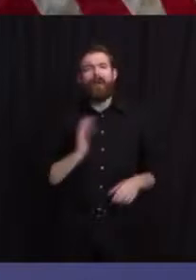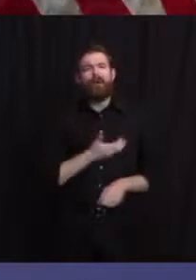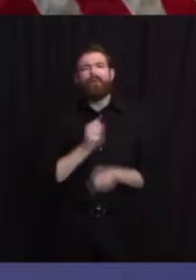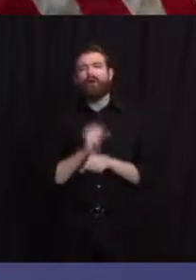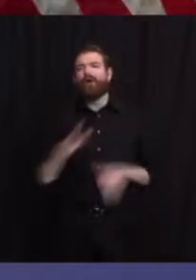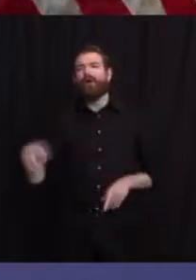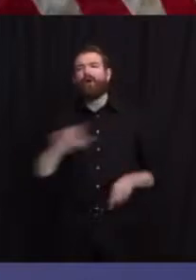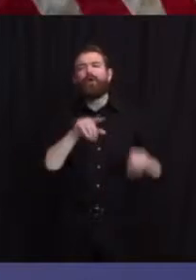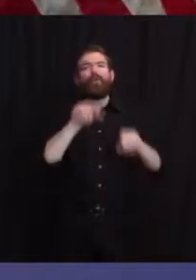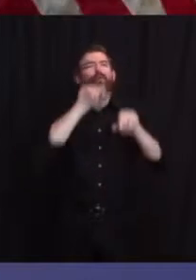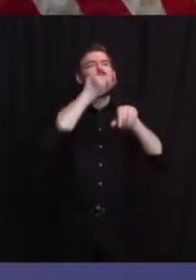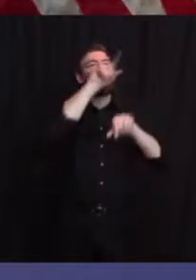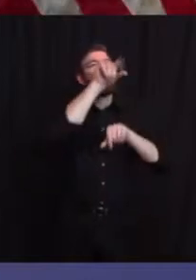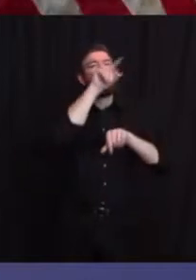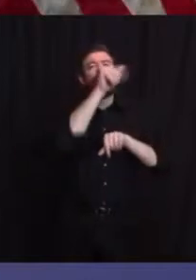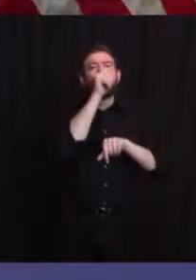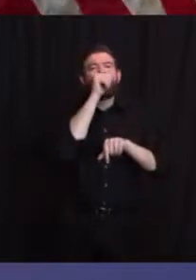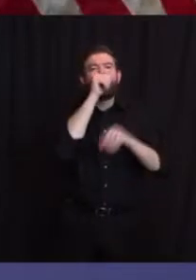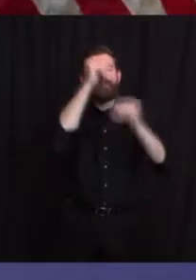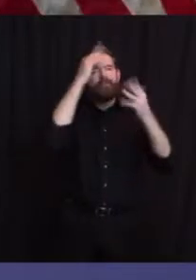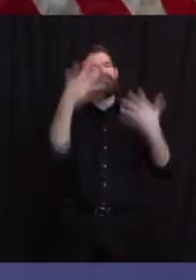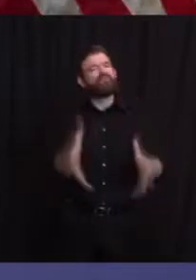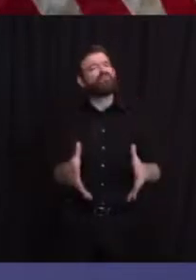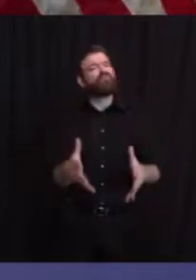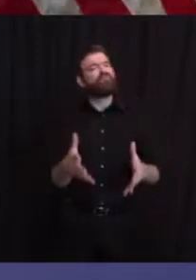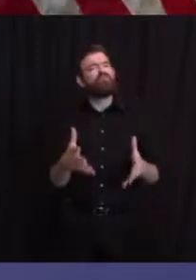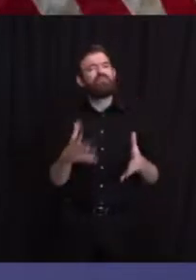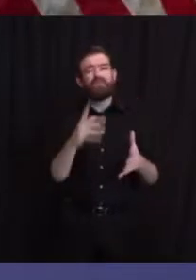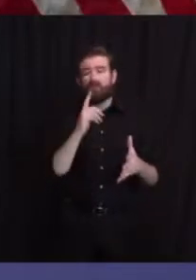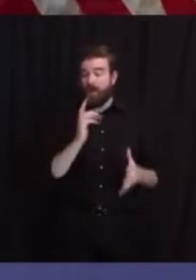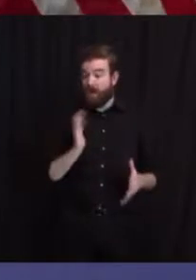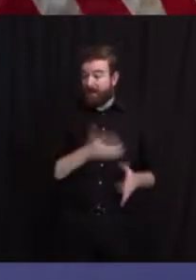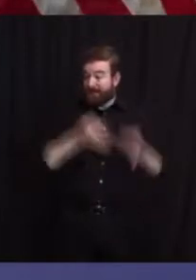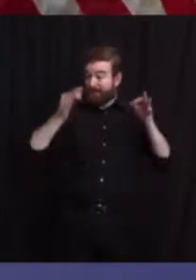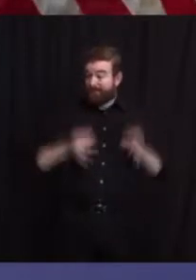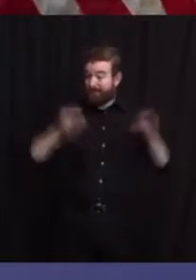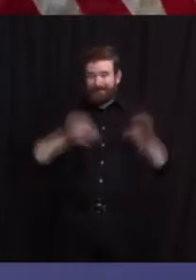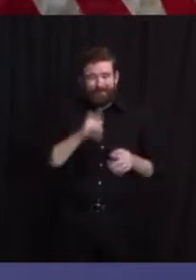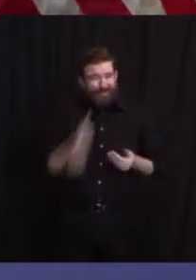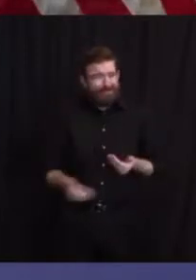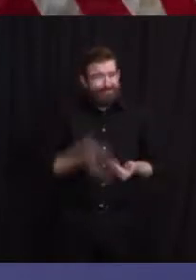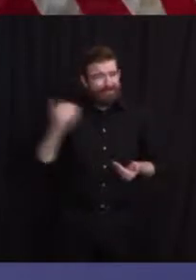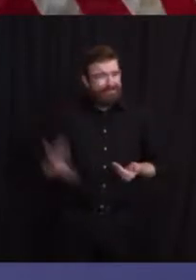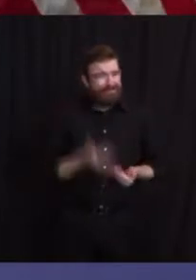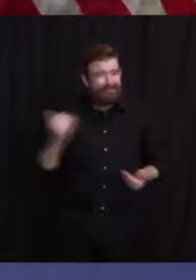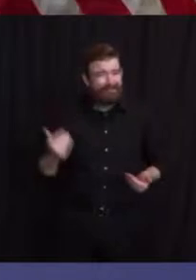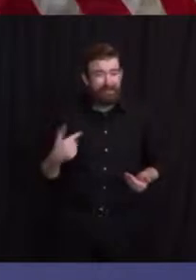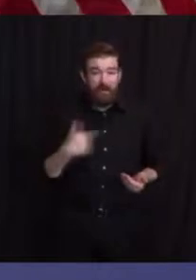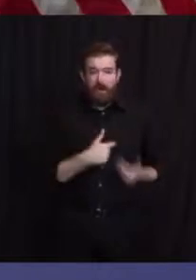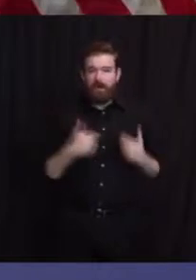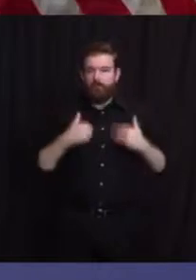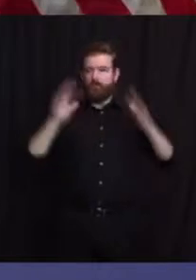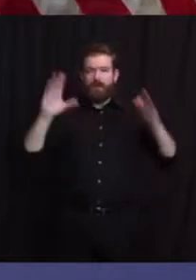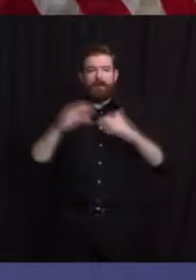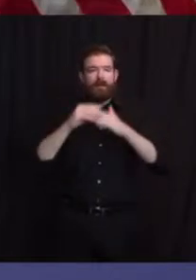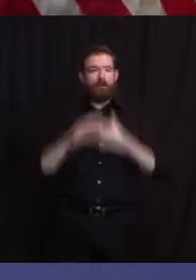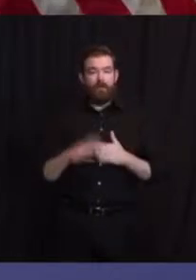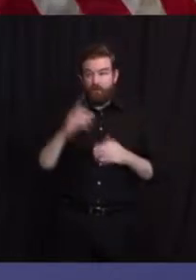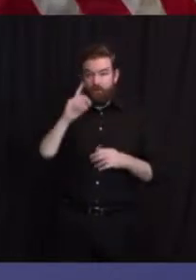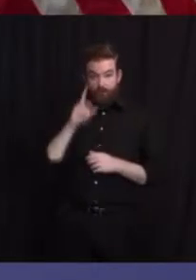on. These are tough decisions at every step of the way. We could not have a better leader in the Department of Health. She's the best in the